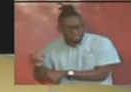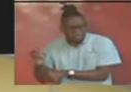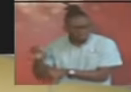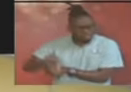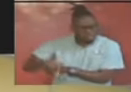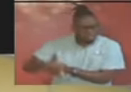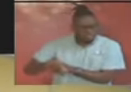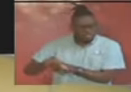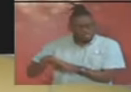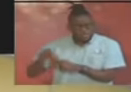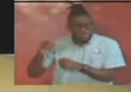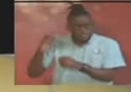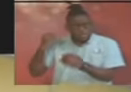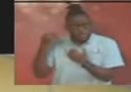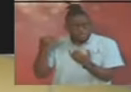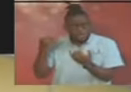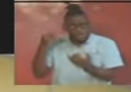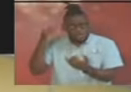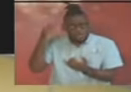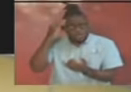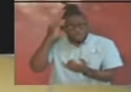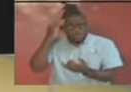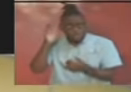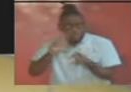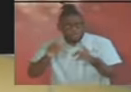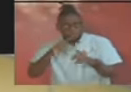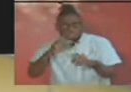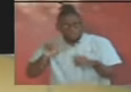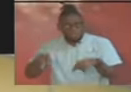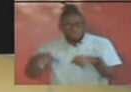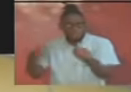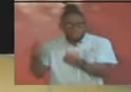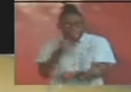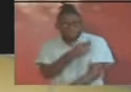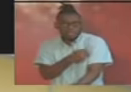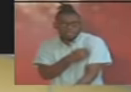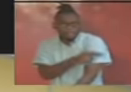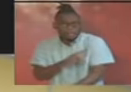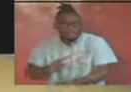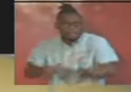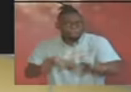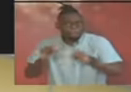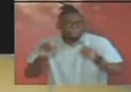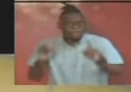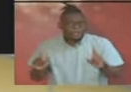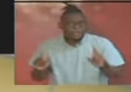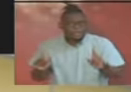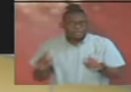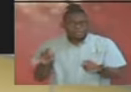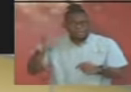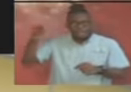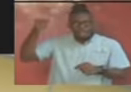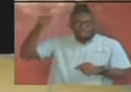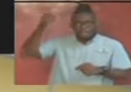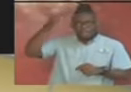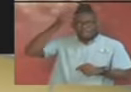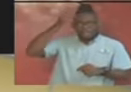of in the hospitals. However, when it comes to state quarantine facilities for repatriated